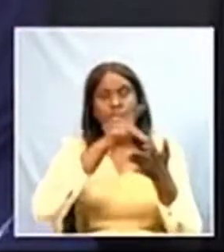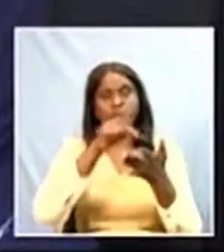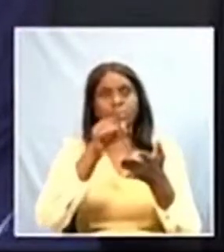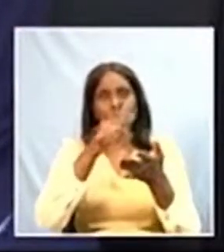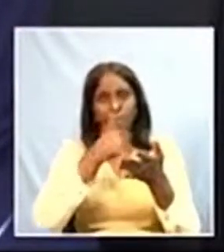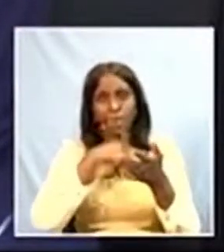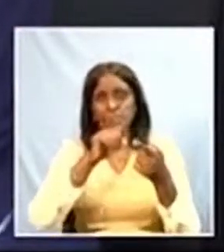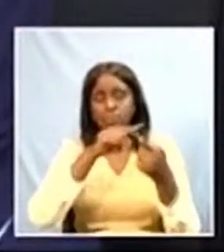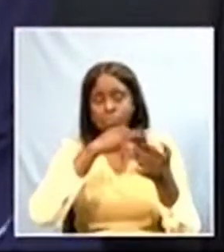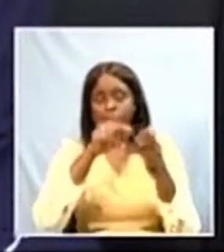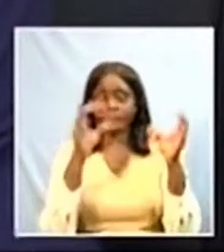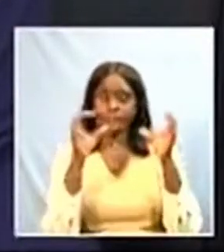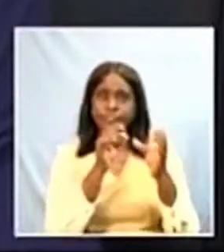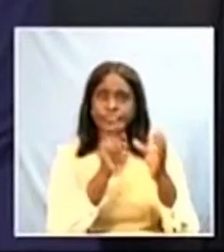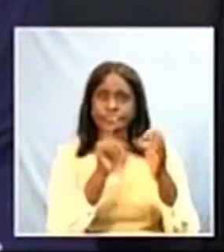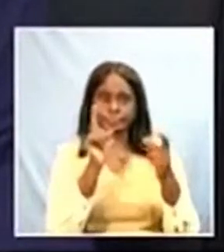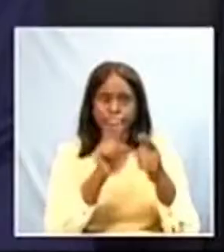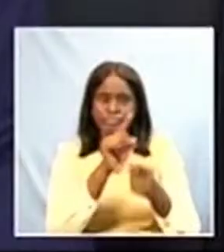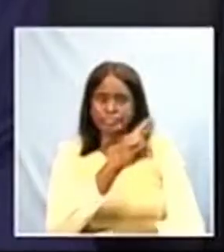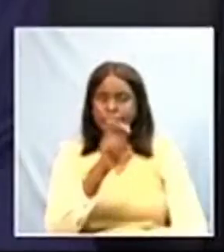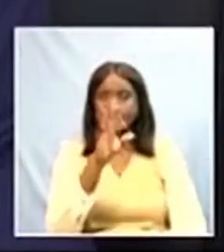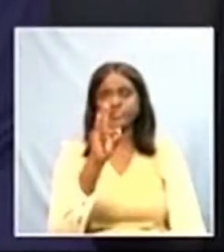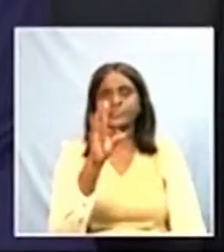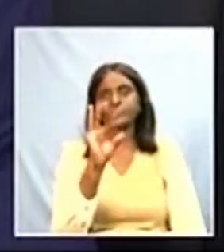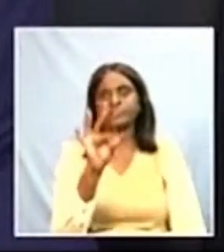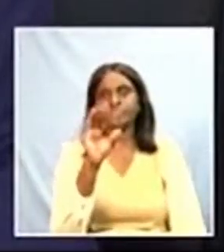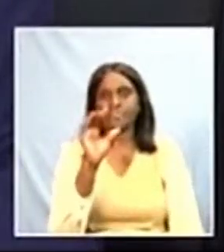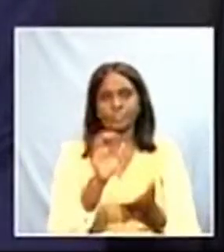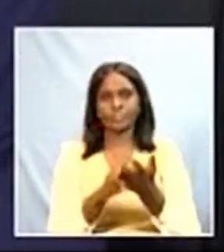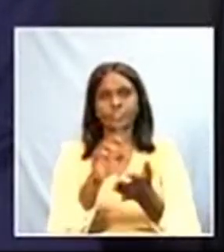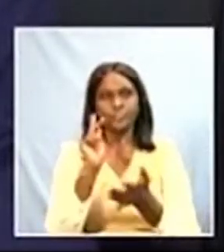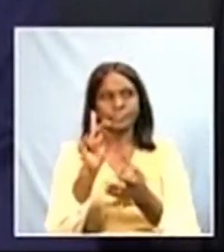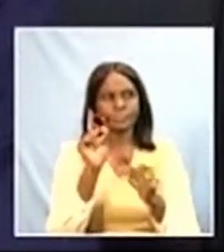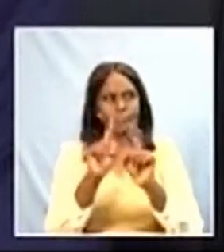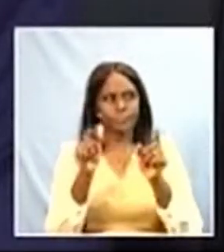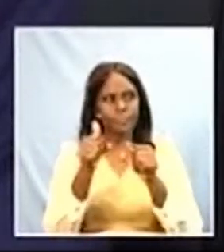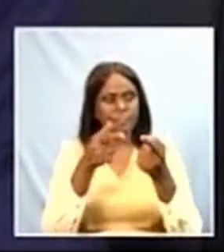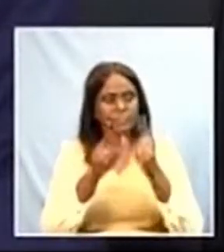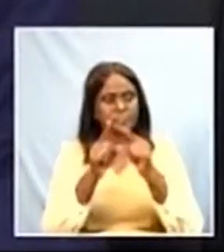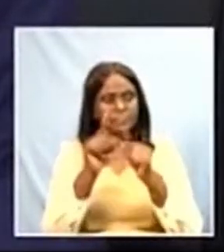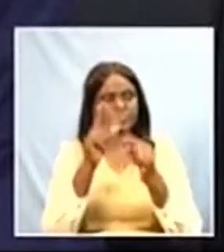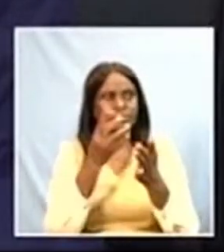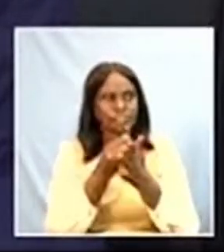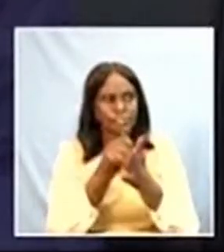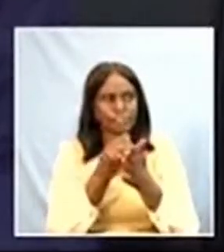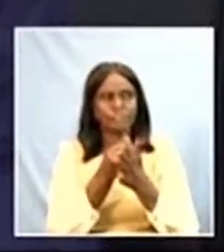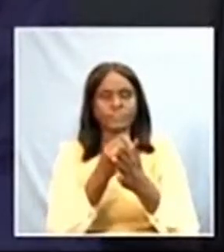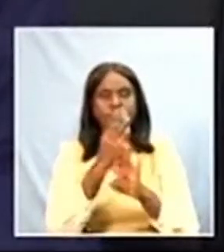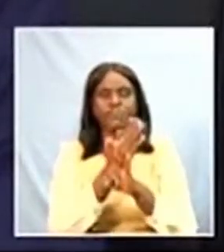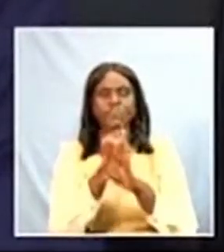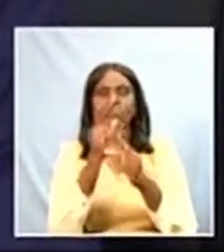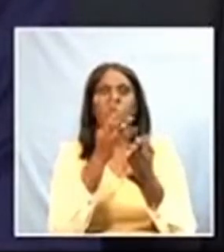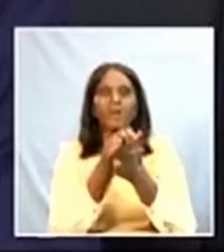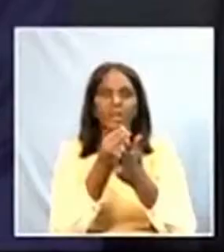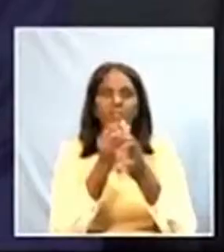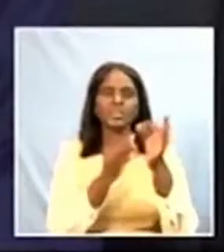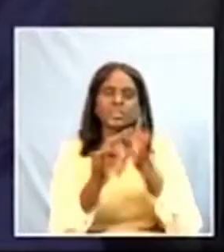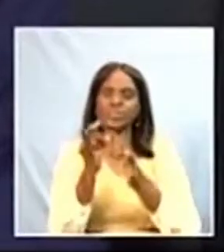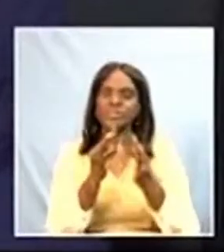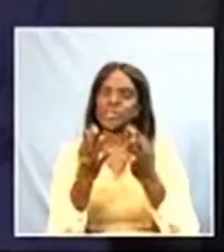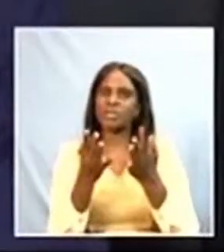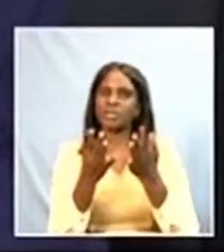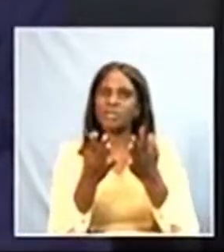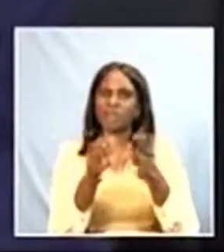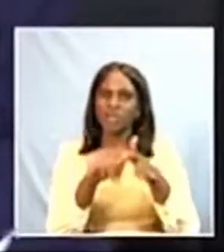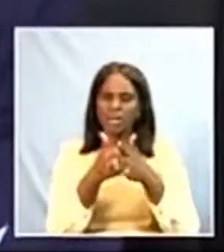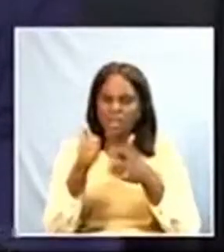have to pay council 279,000 kwacha. Where did you get before they do the accounts? Before you do the accounts. I